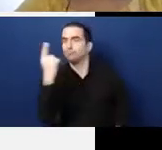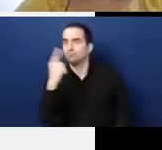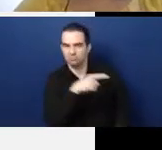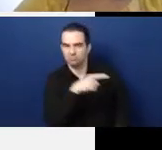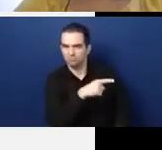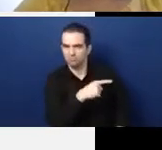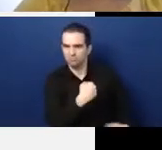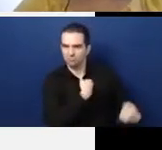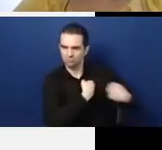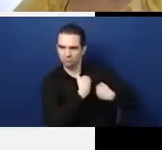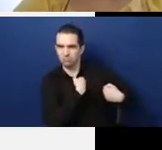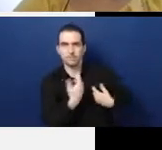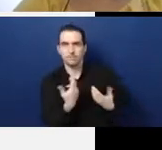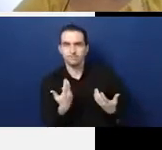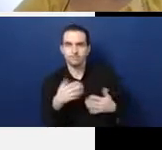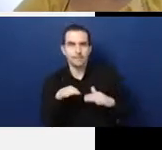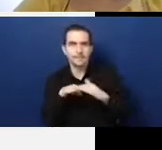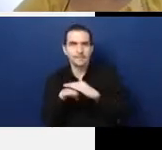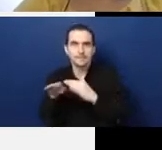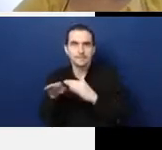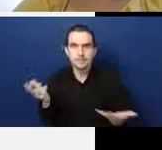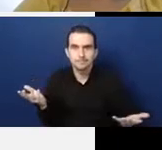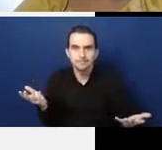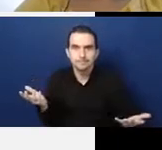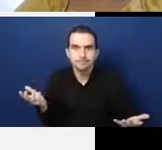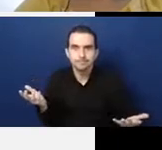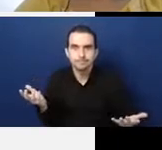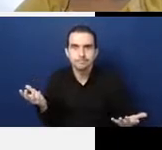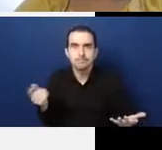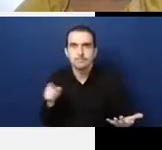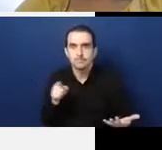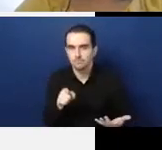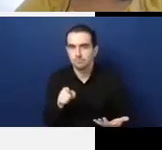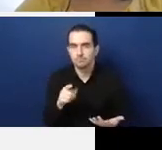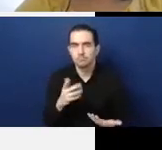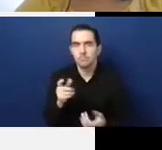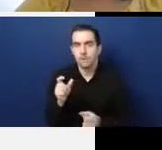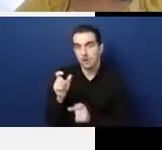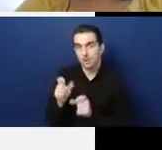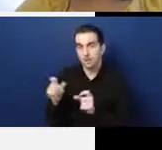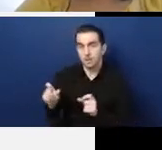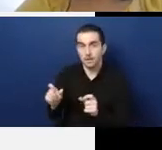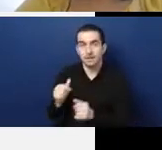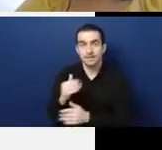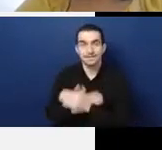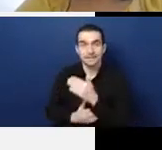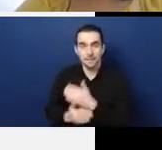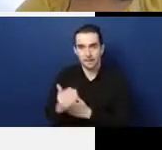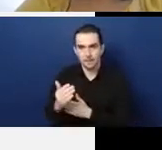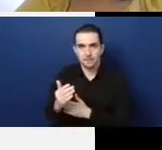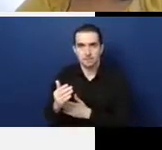abuse. Next slide, please. So SiteSavers works in